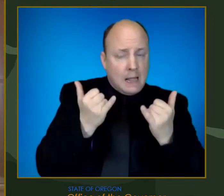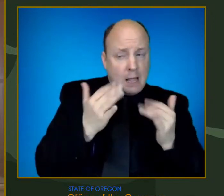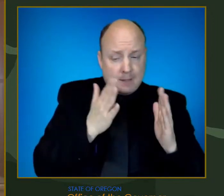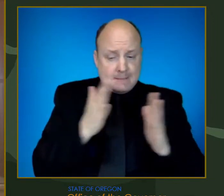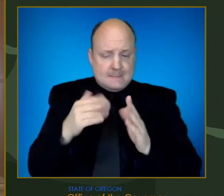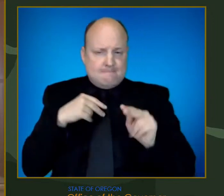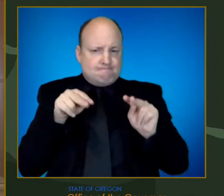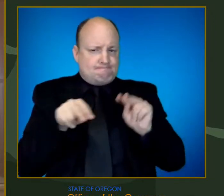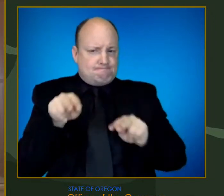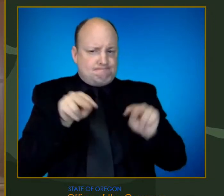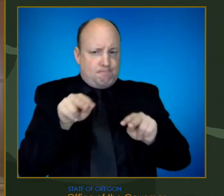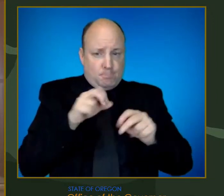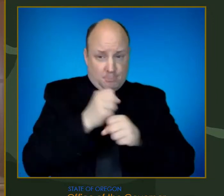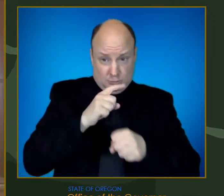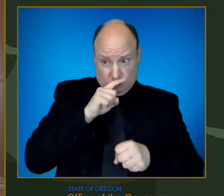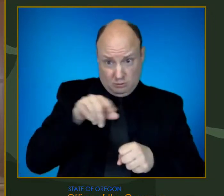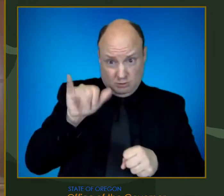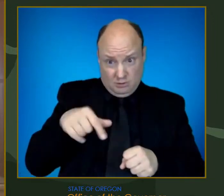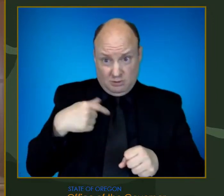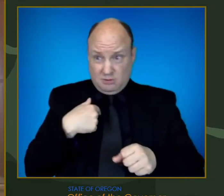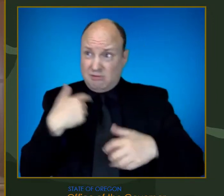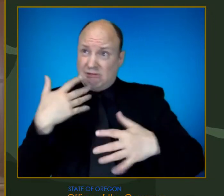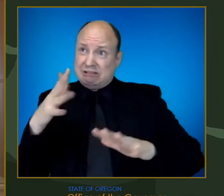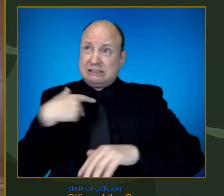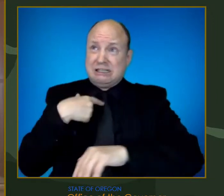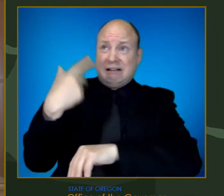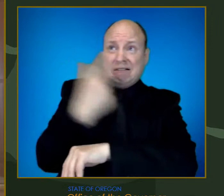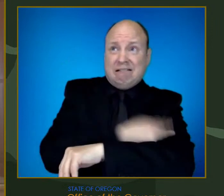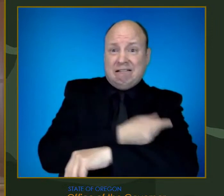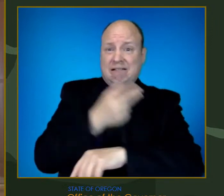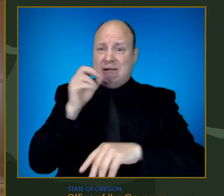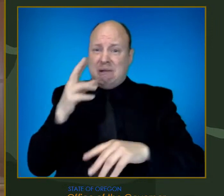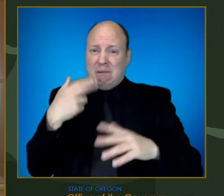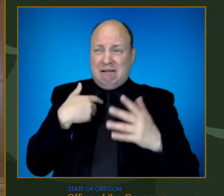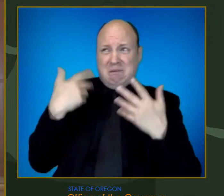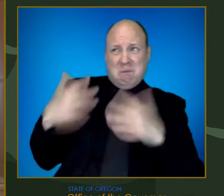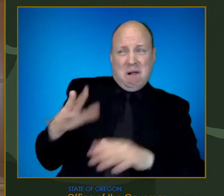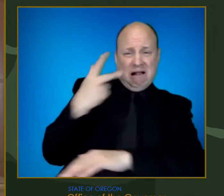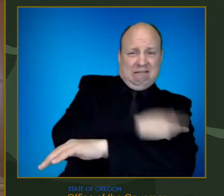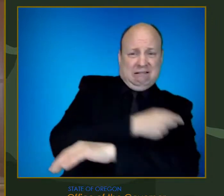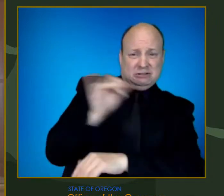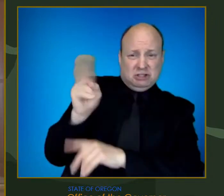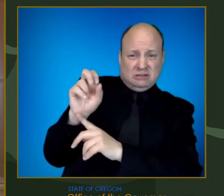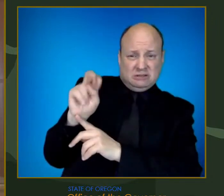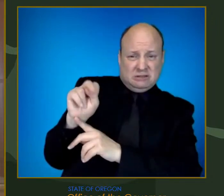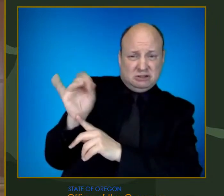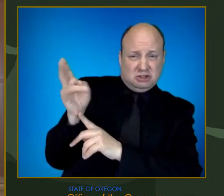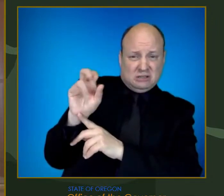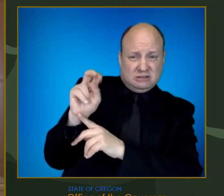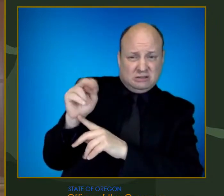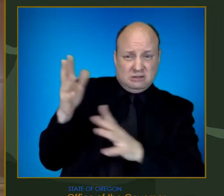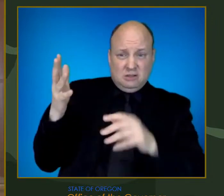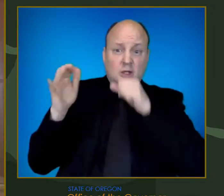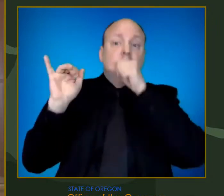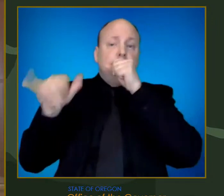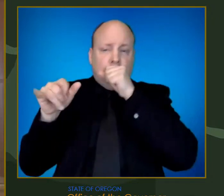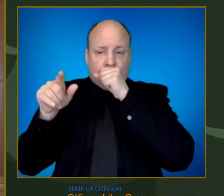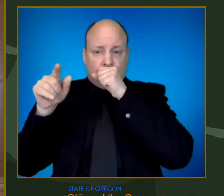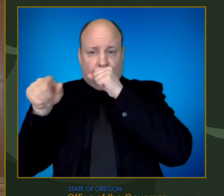hesitancy, I will just tell you that the Oregon Health Authority is working with community-based